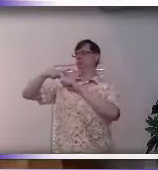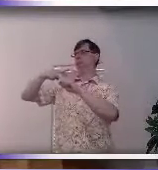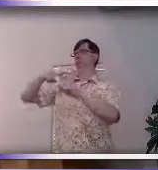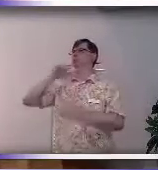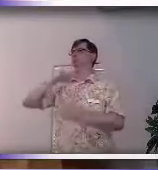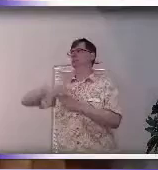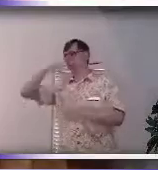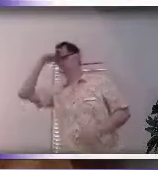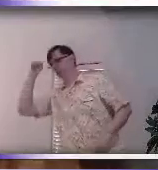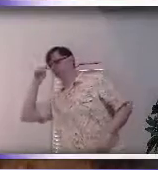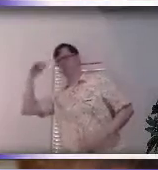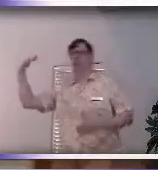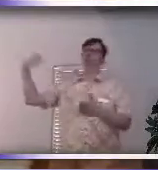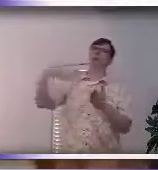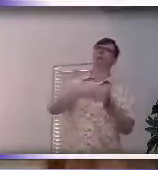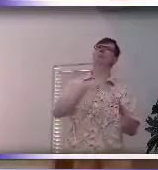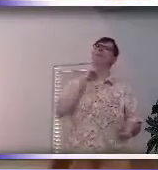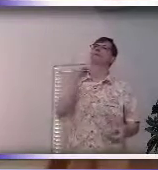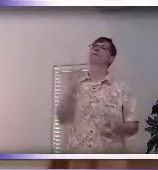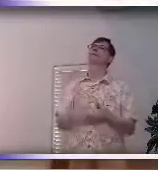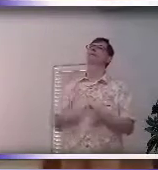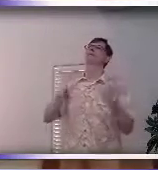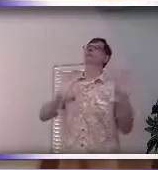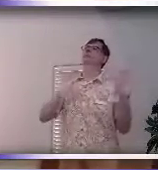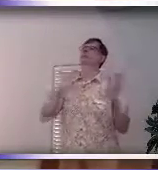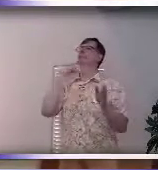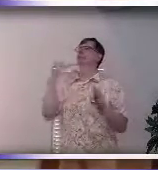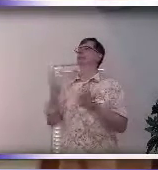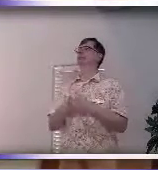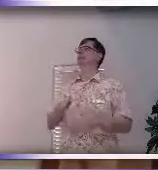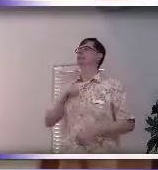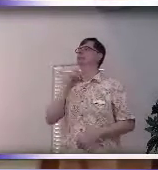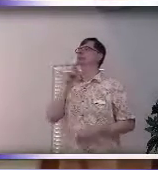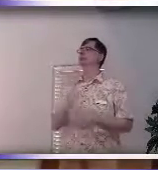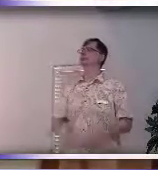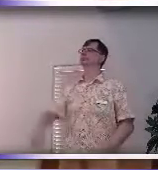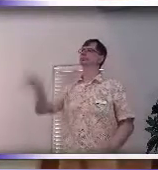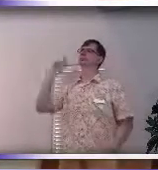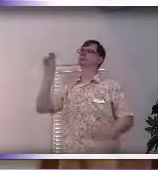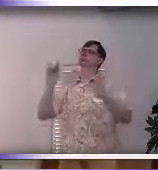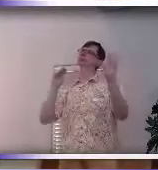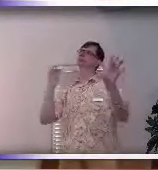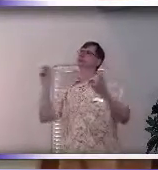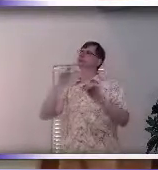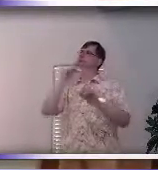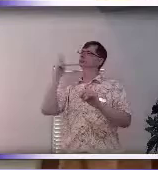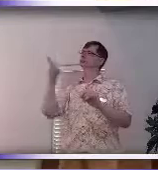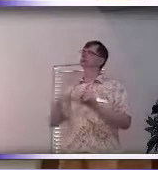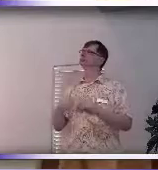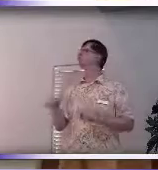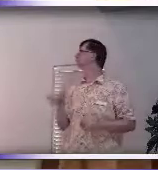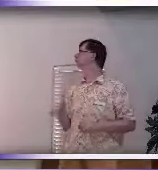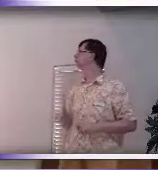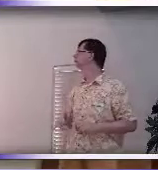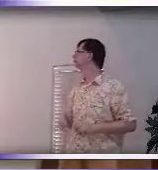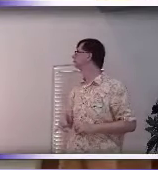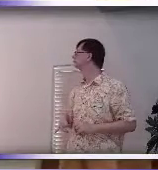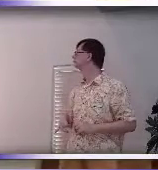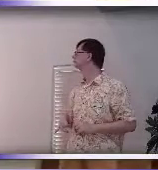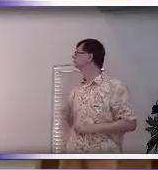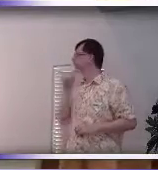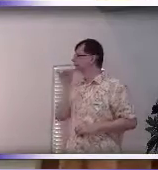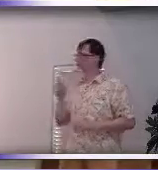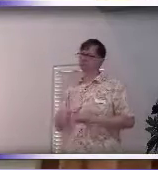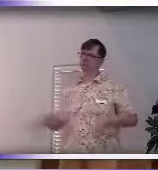I'll remind you at the end of this, towards the end of this month, somewhere in the 20s, I think it's in the 20, it's a